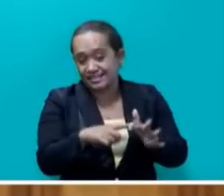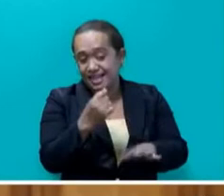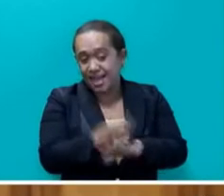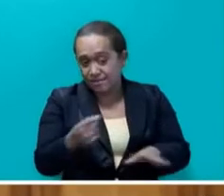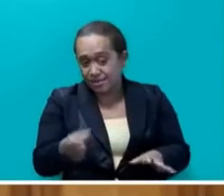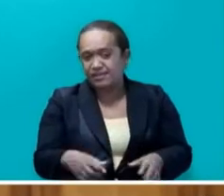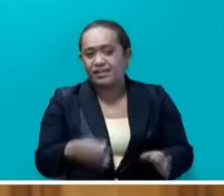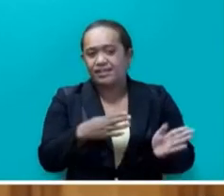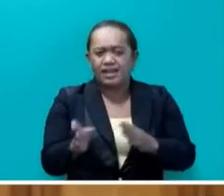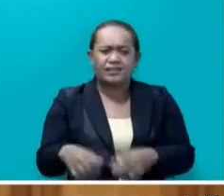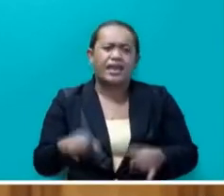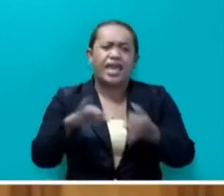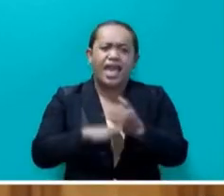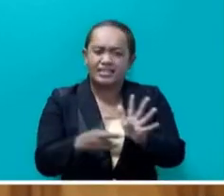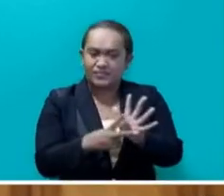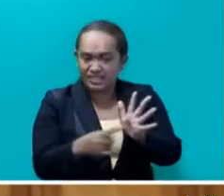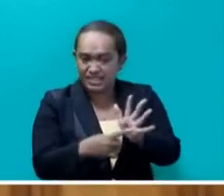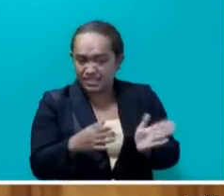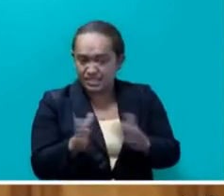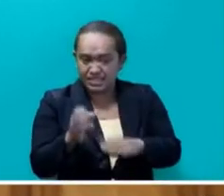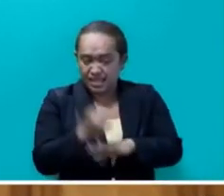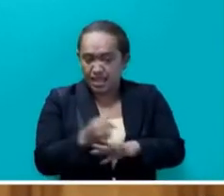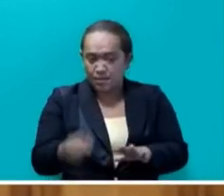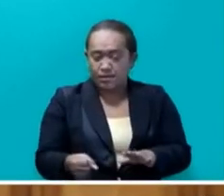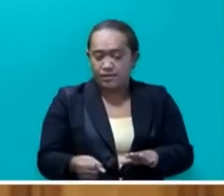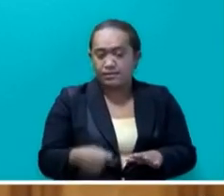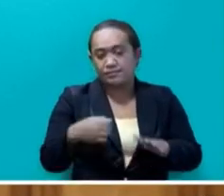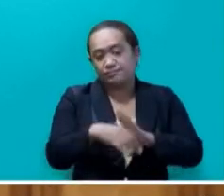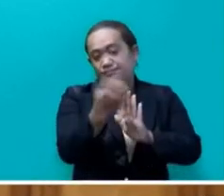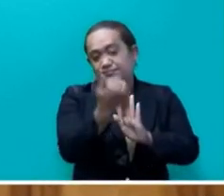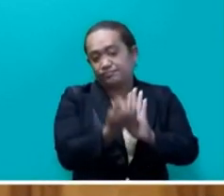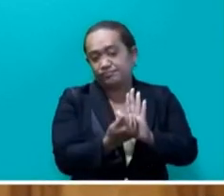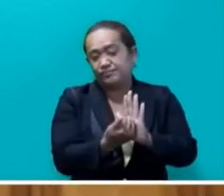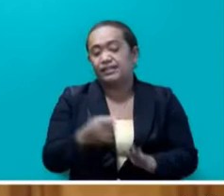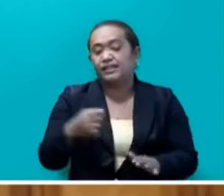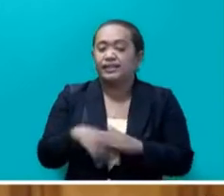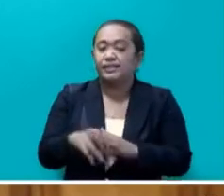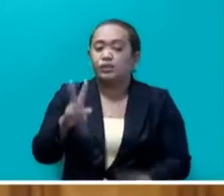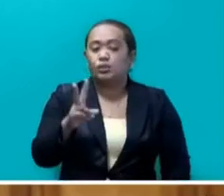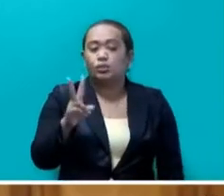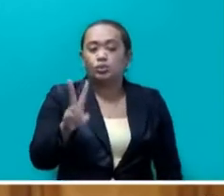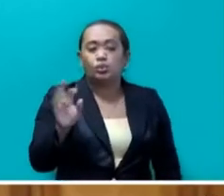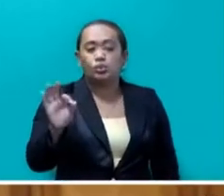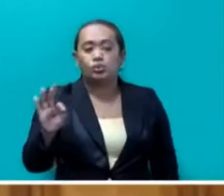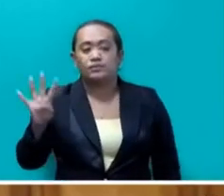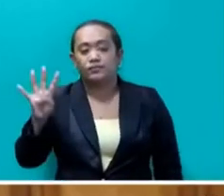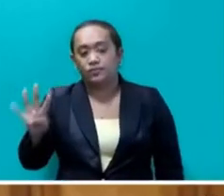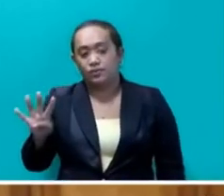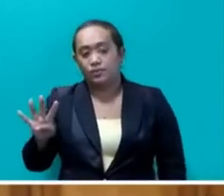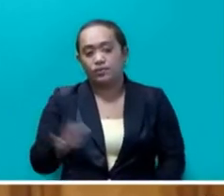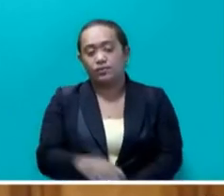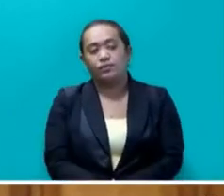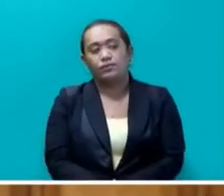culminated in the SDL government enacting it in 2004. So there was a lot of work went into this, Honorable Speaker, and